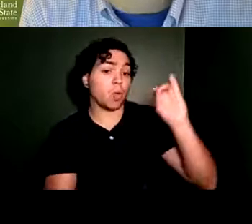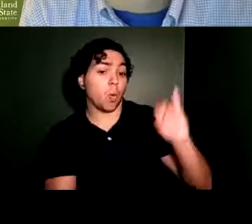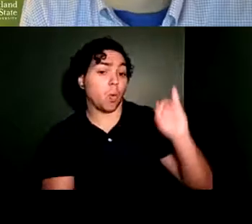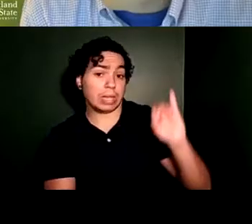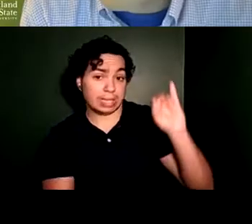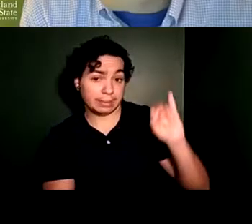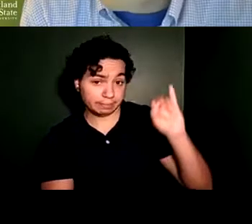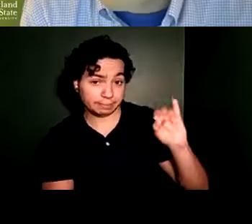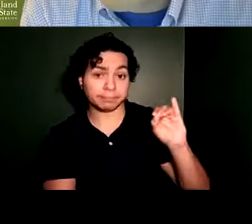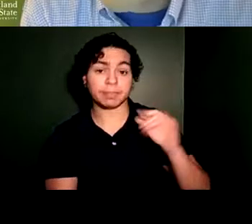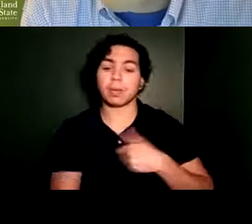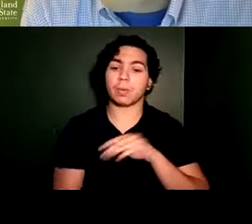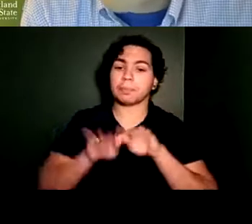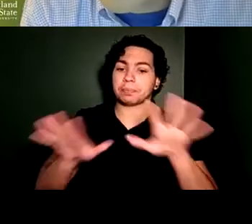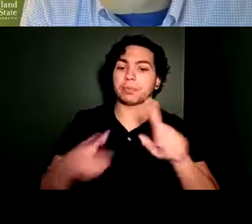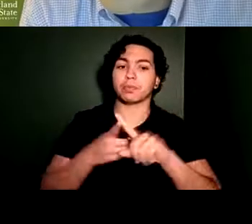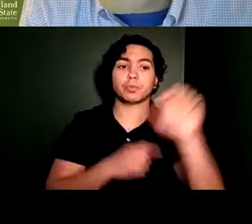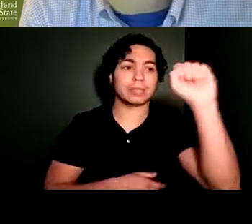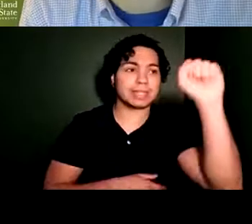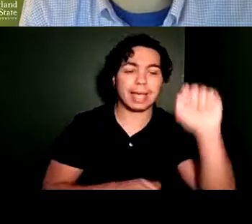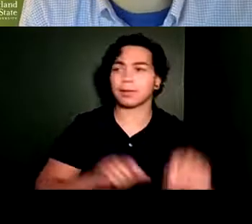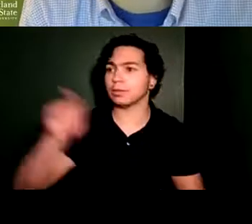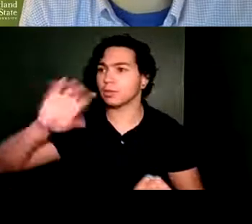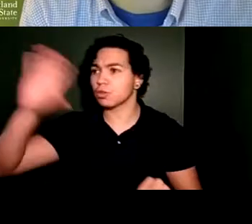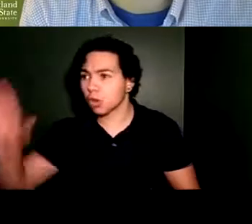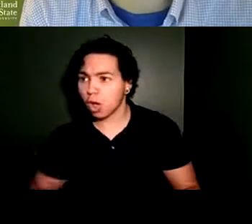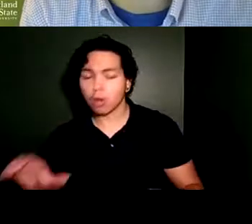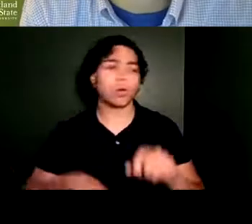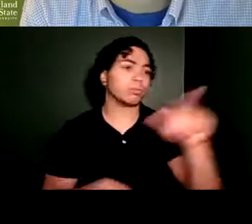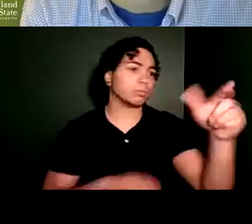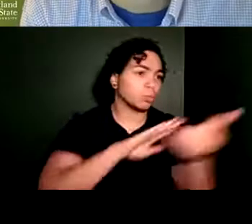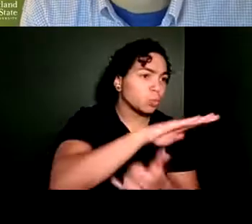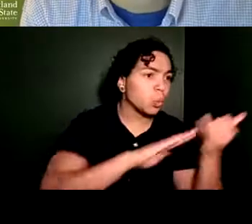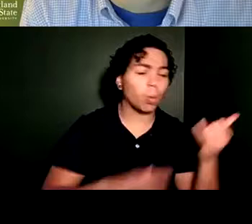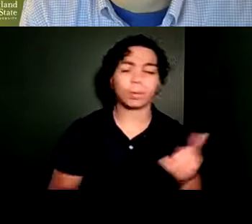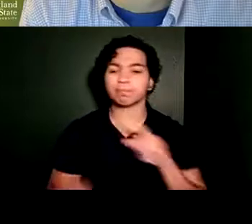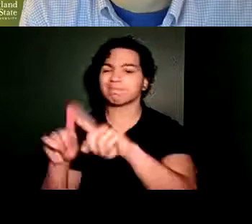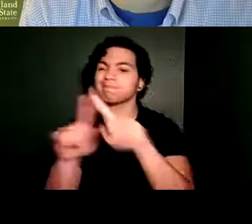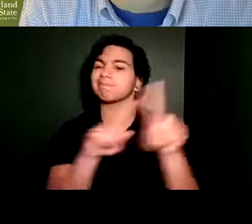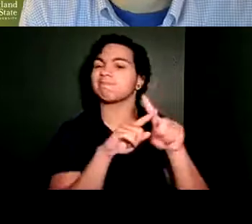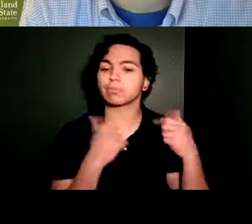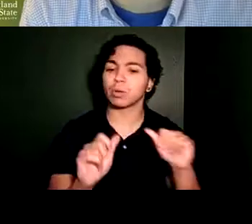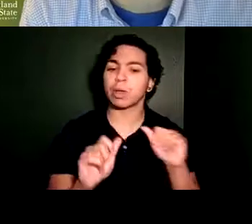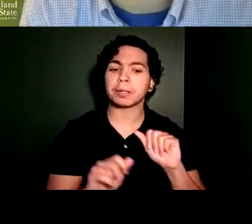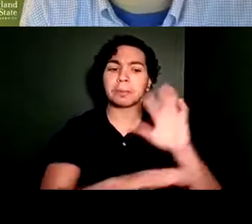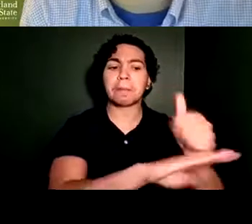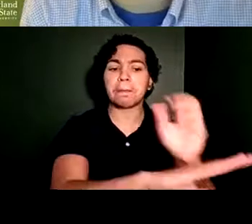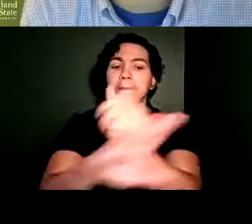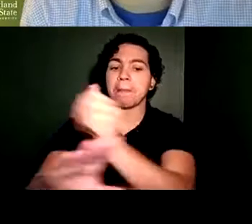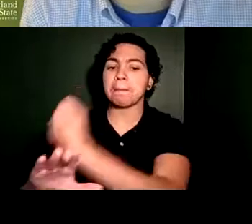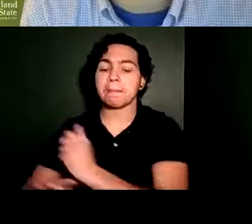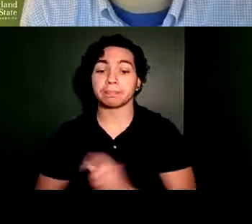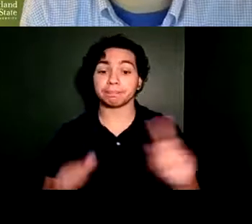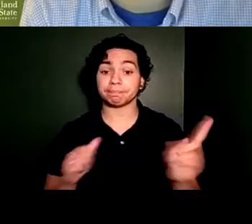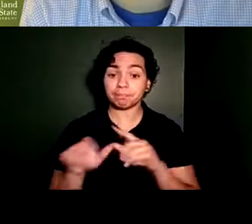expanded through to Seattle and Chicago and New York City, where we're trying, right? And I think the first step is